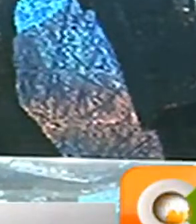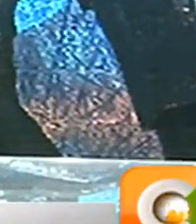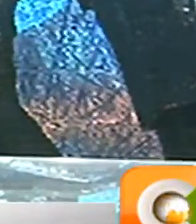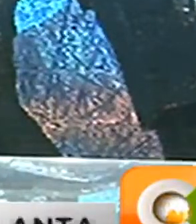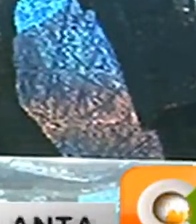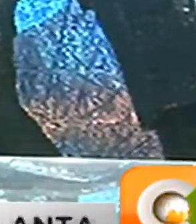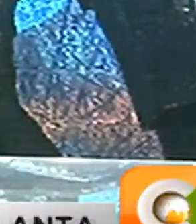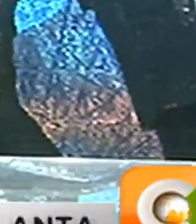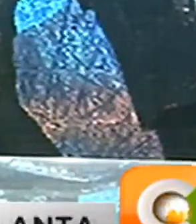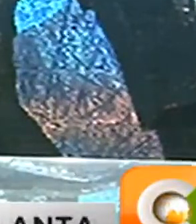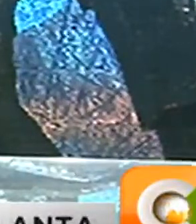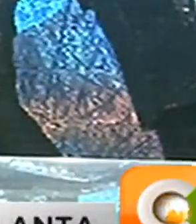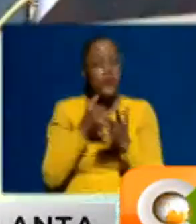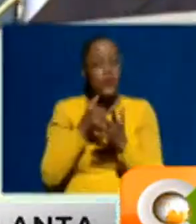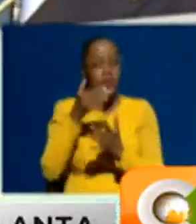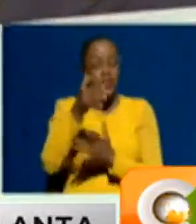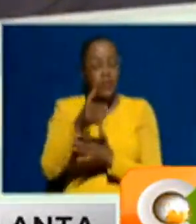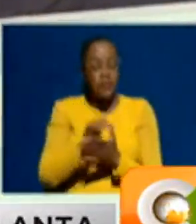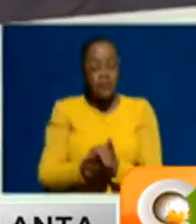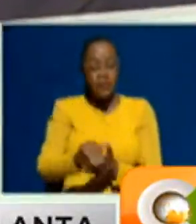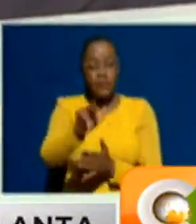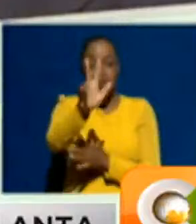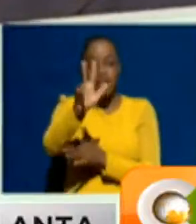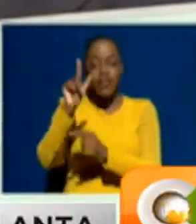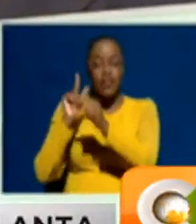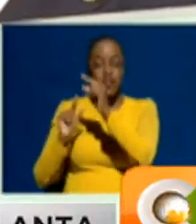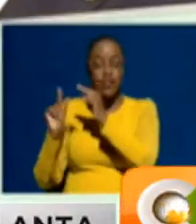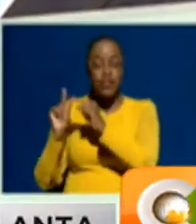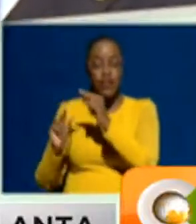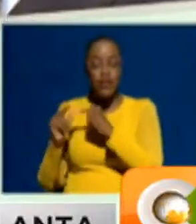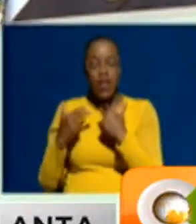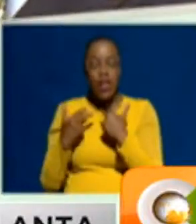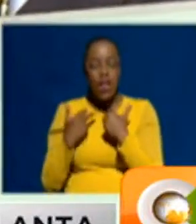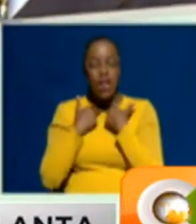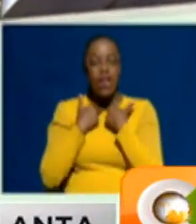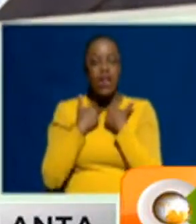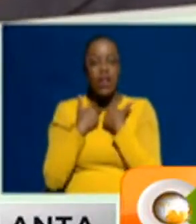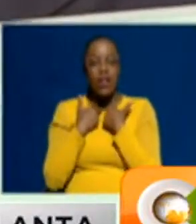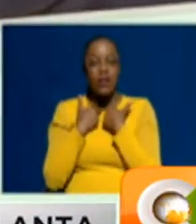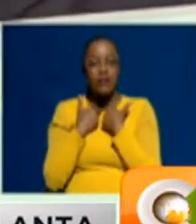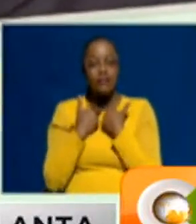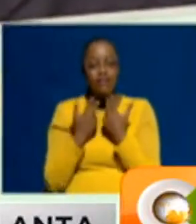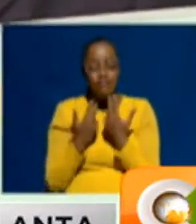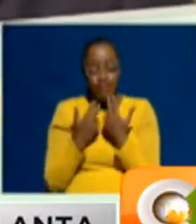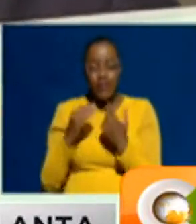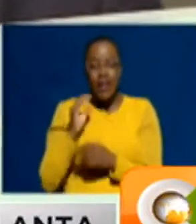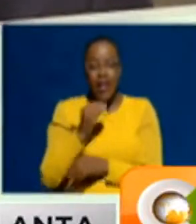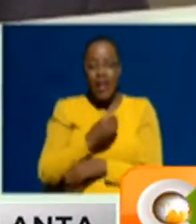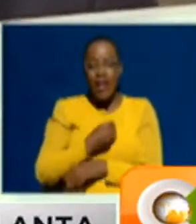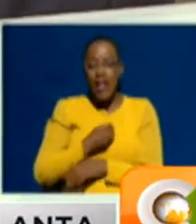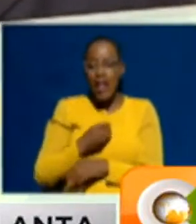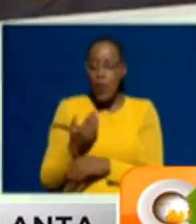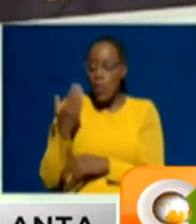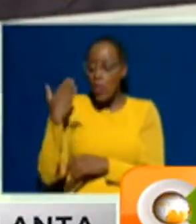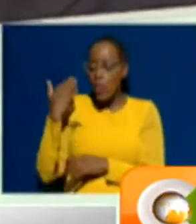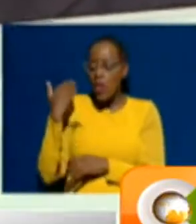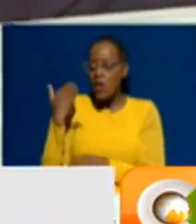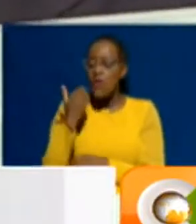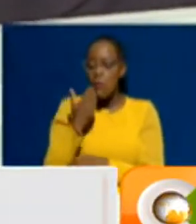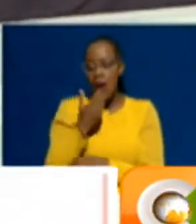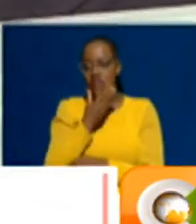jamhuri. Three generations of captivity, our ancestors